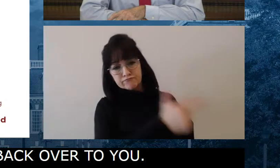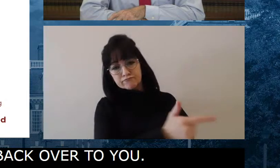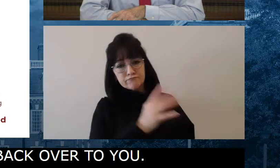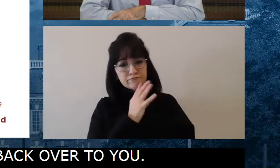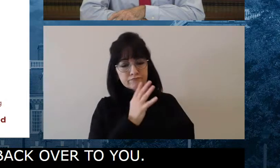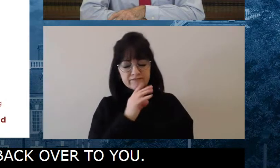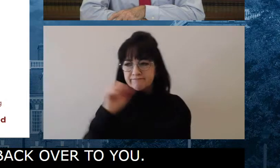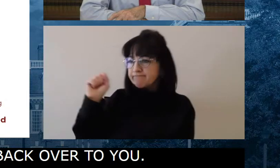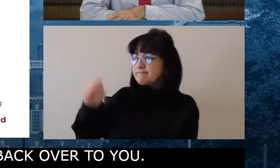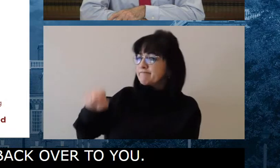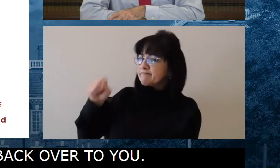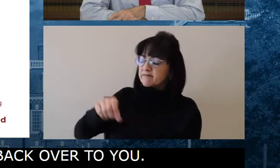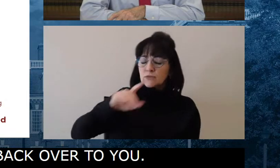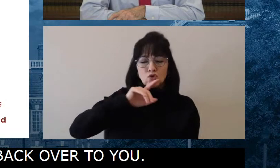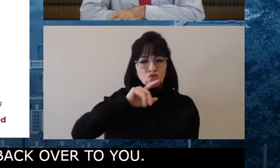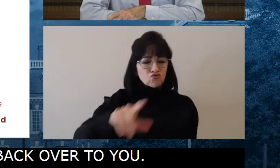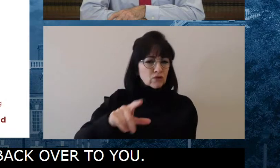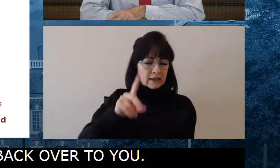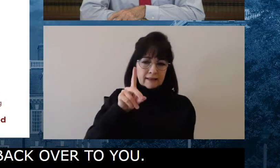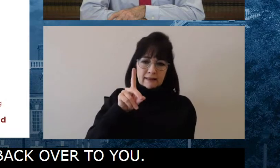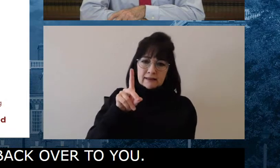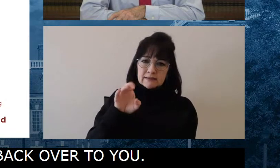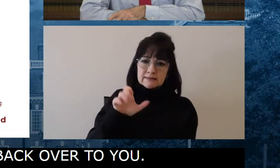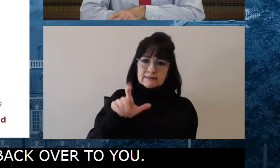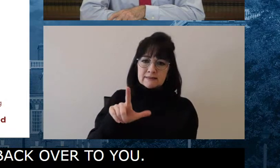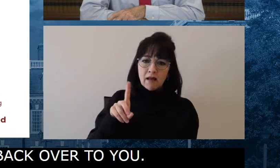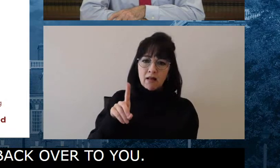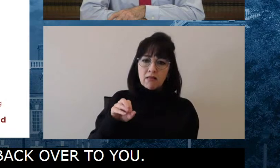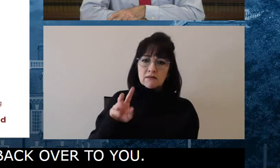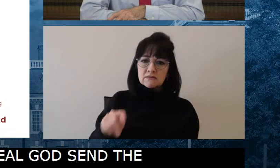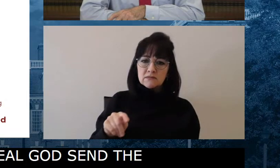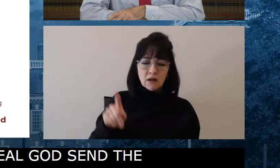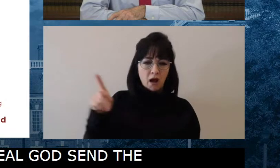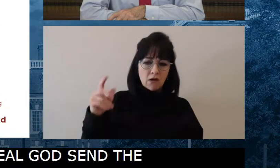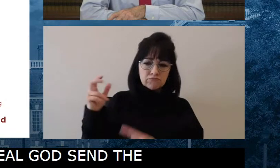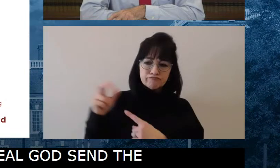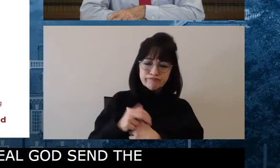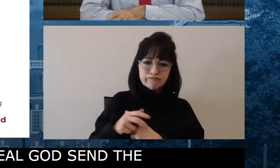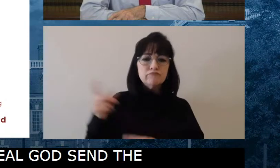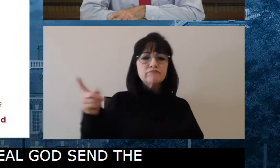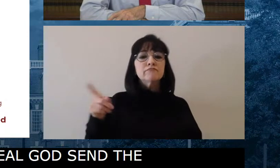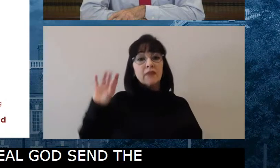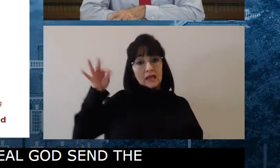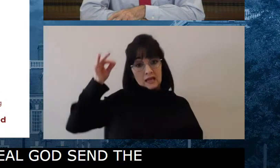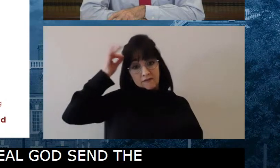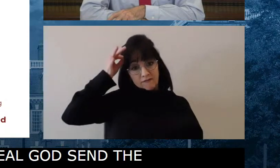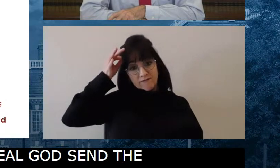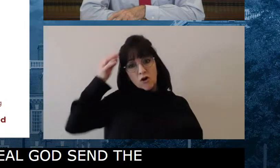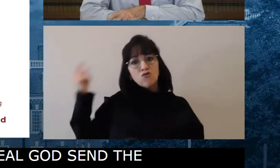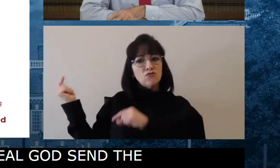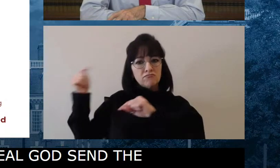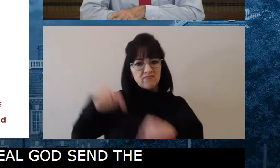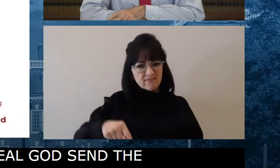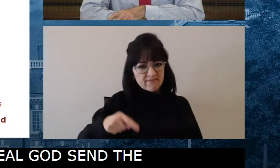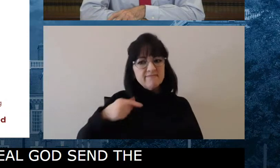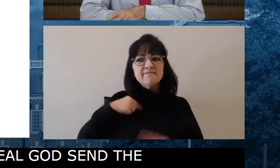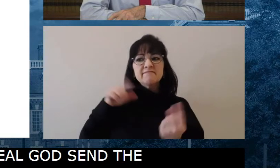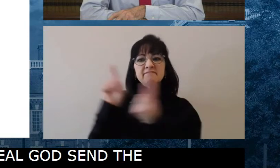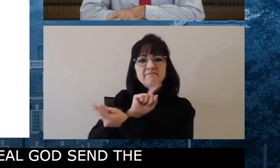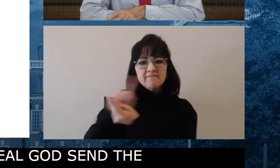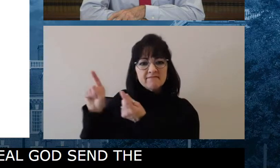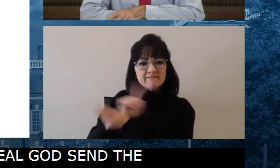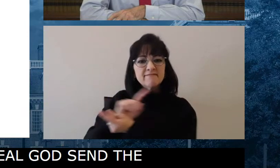de.gov personnel have been incredible. Of course, our federal partners. I met federal employees from the Forestry